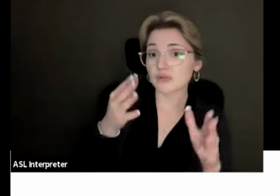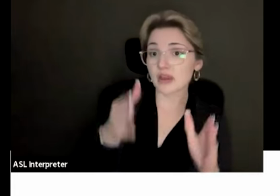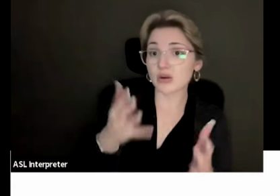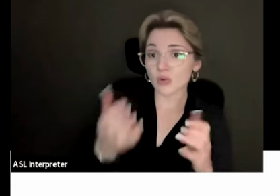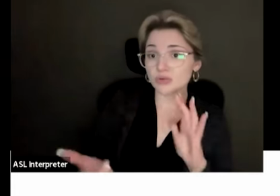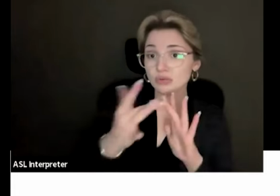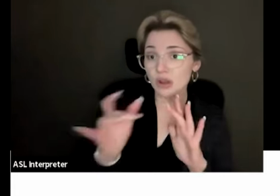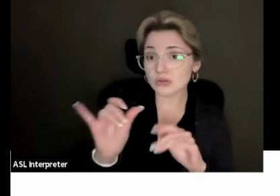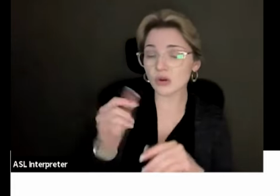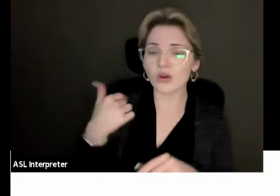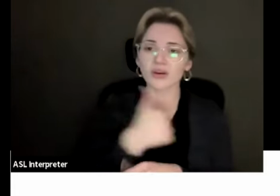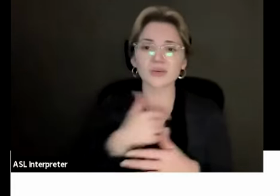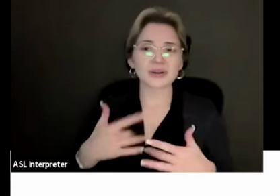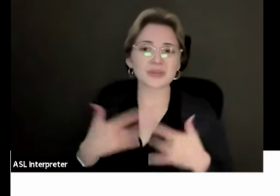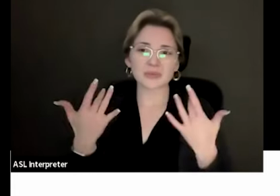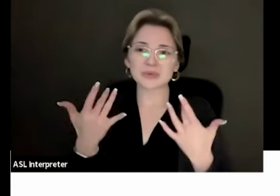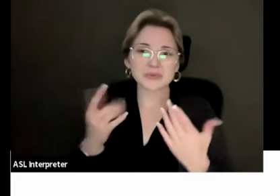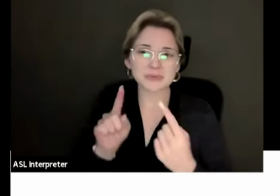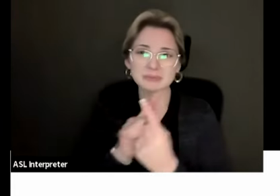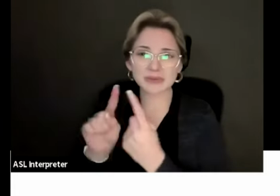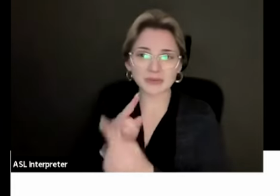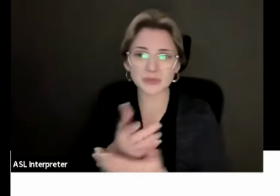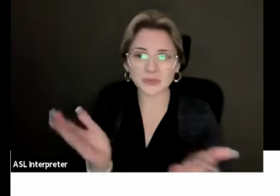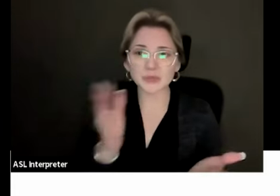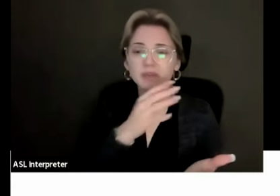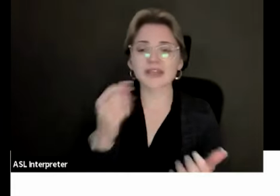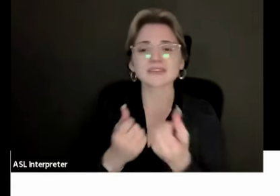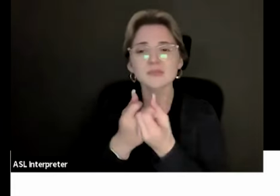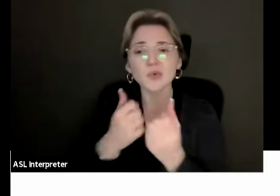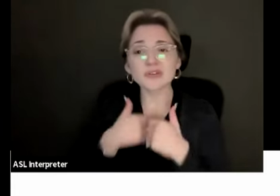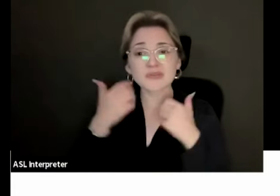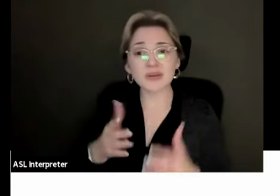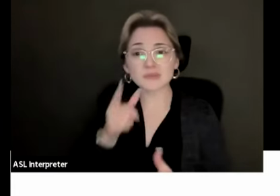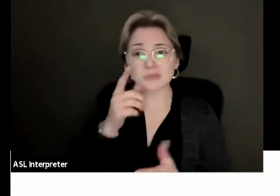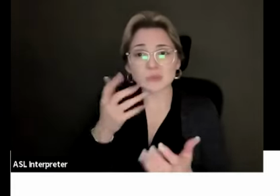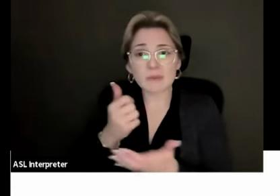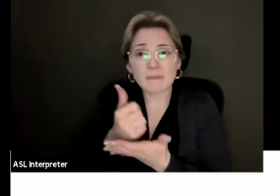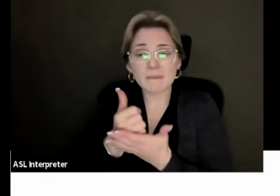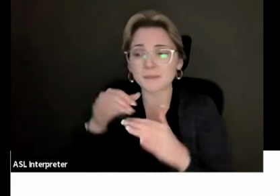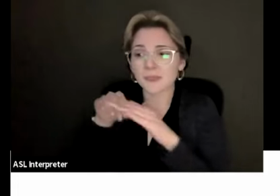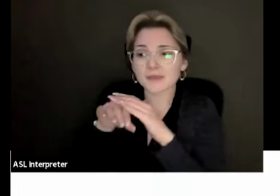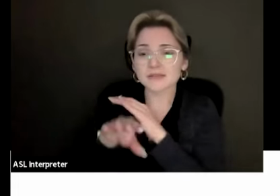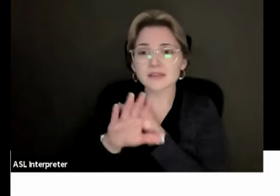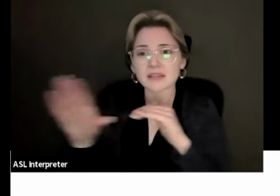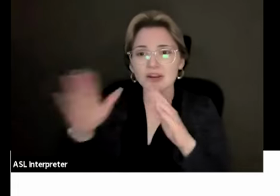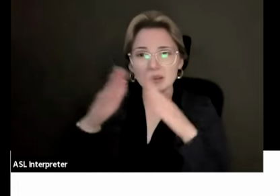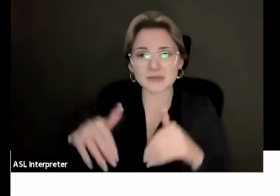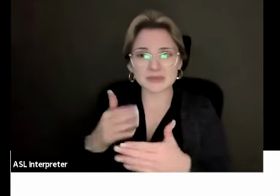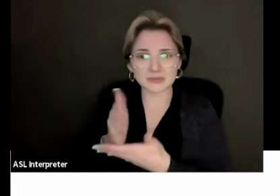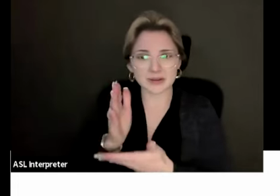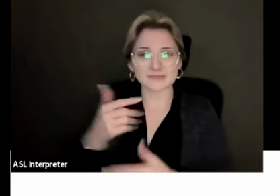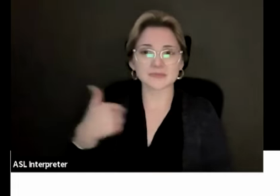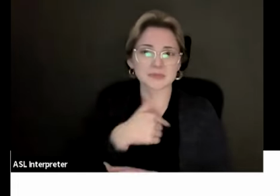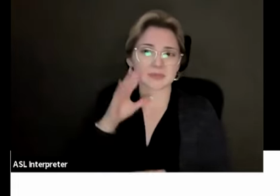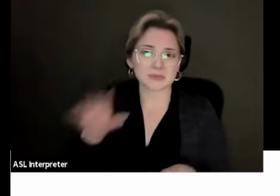to meet and support survivors accessing their housing rights and all of that as much as we